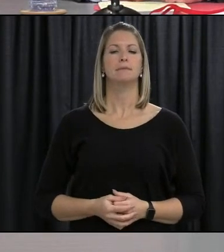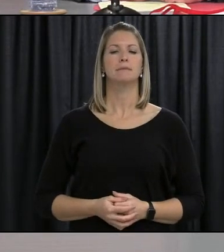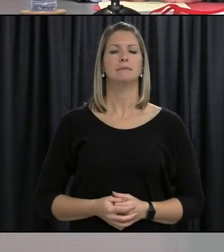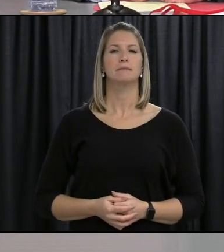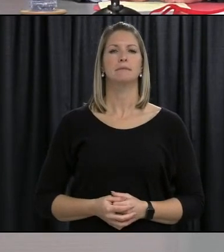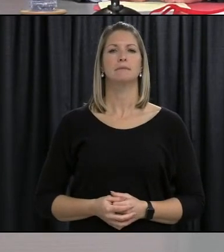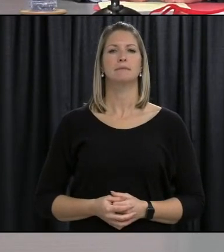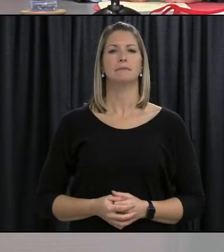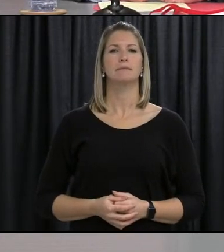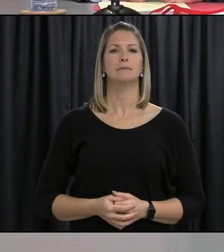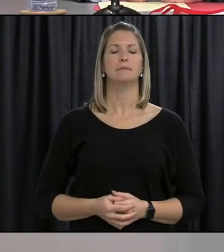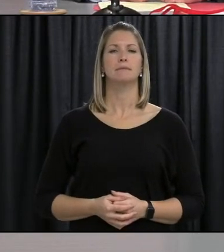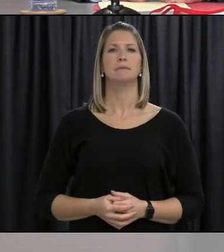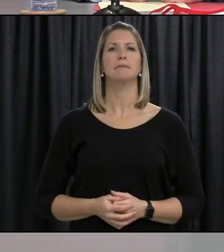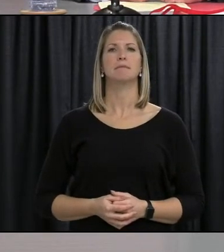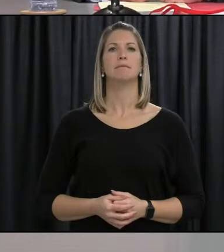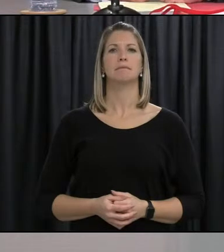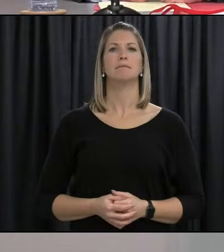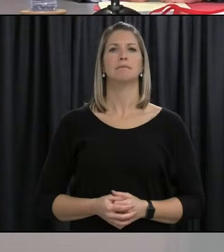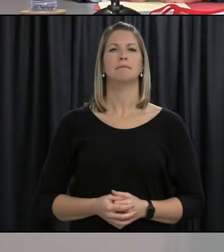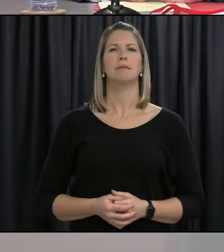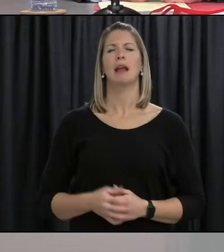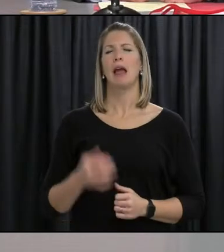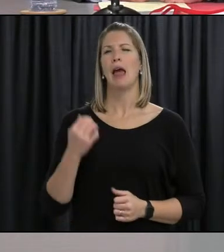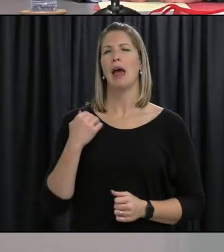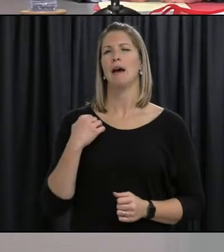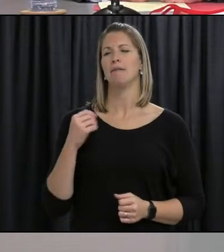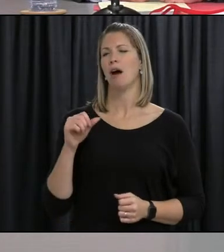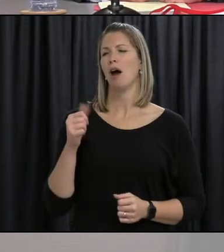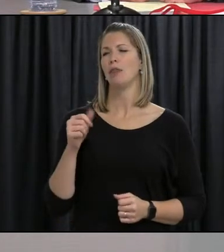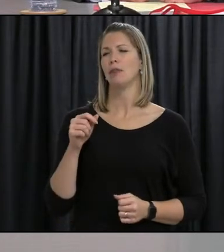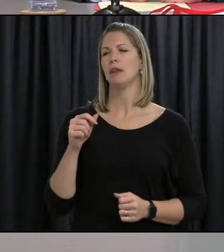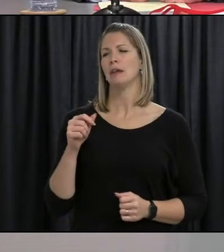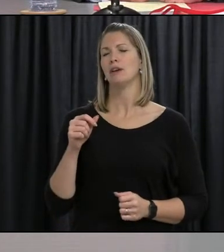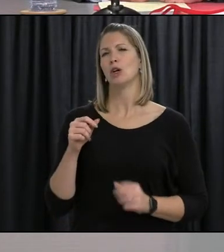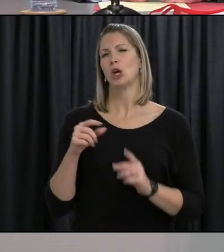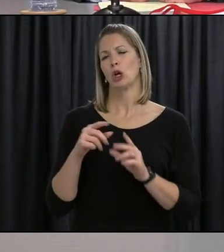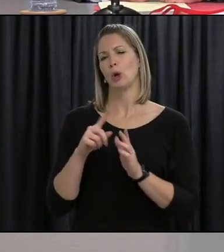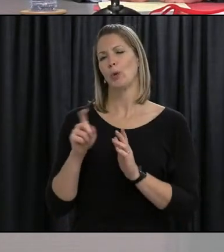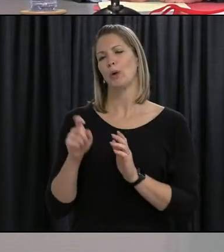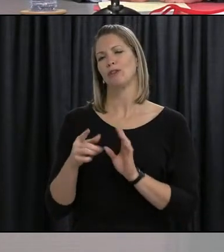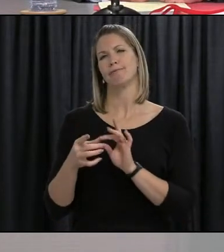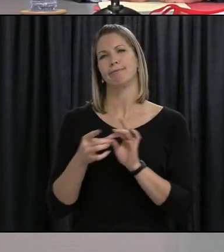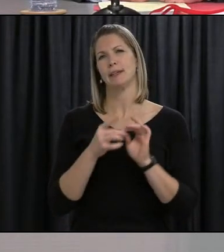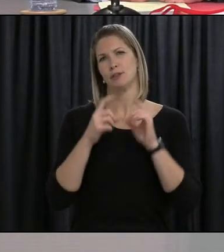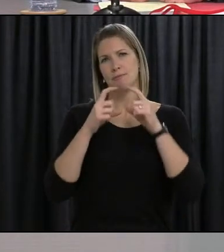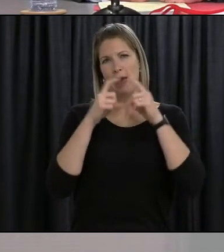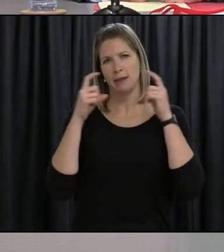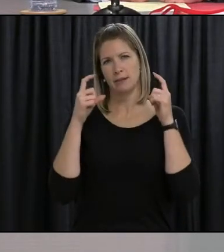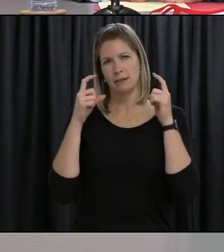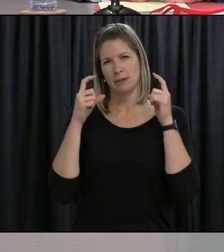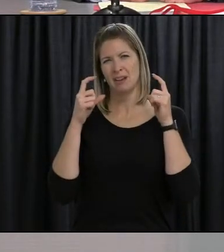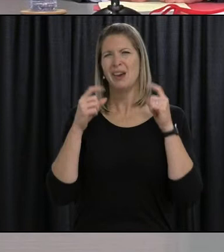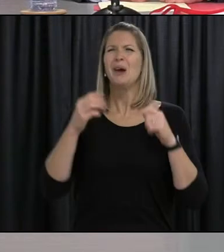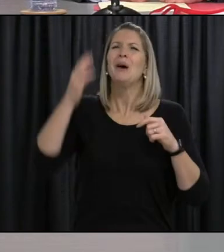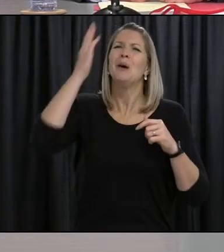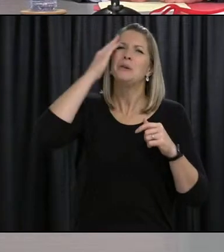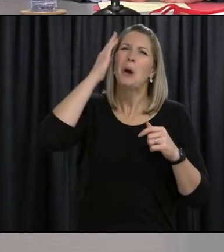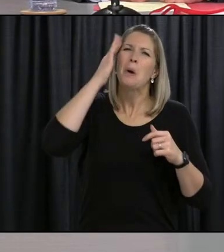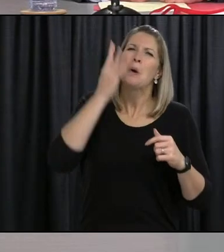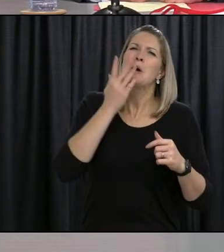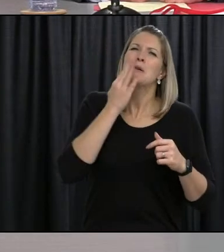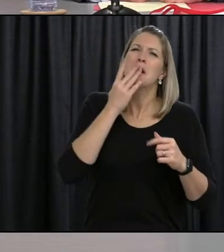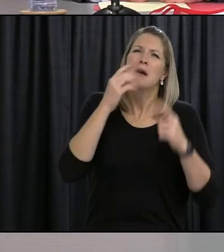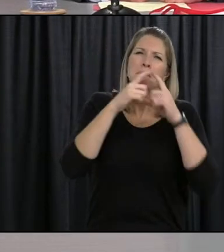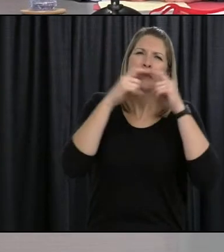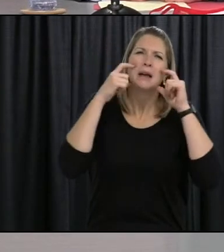I do have one quick follow-up on the masks, and that is, I'm just wondering whether those disposable blue and white masks that a lot